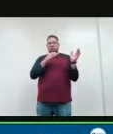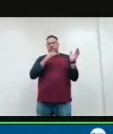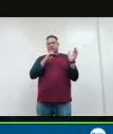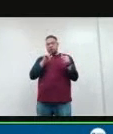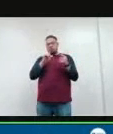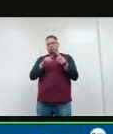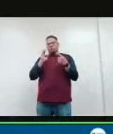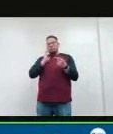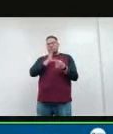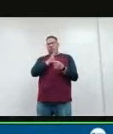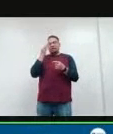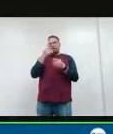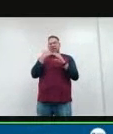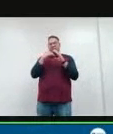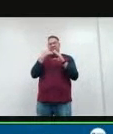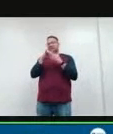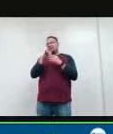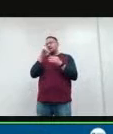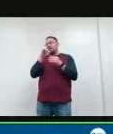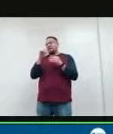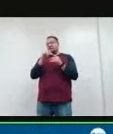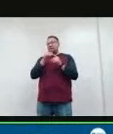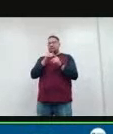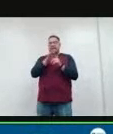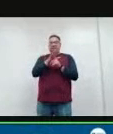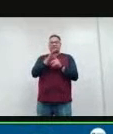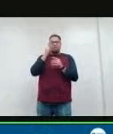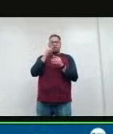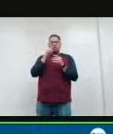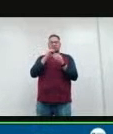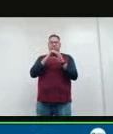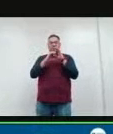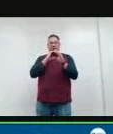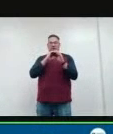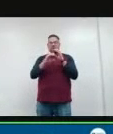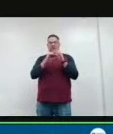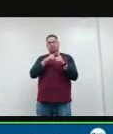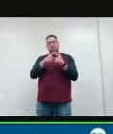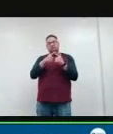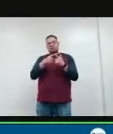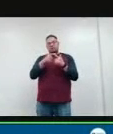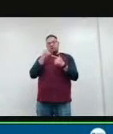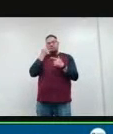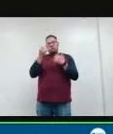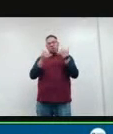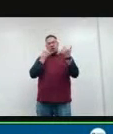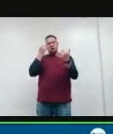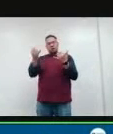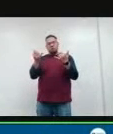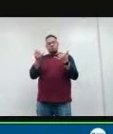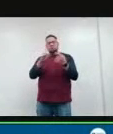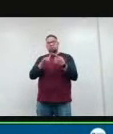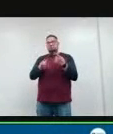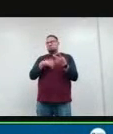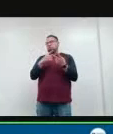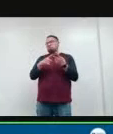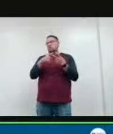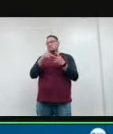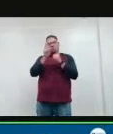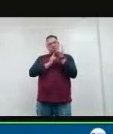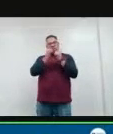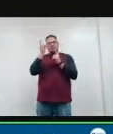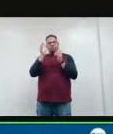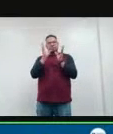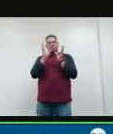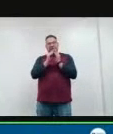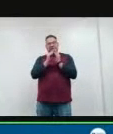email is not an effective tool for communication, then there's phone calls, there's one-on-one meetings, there's a